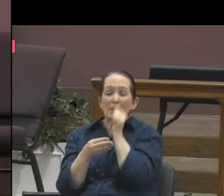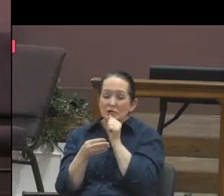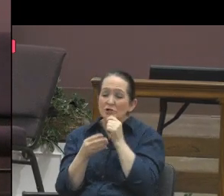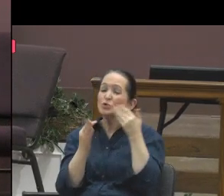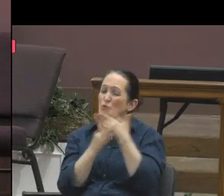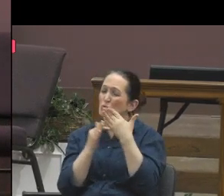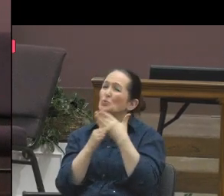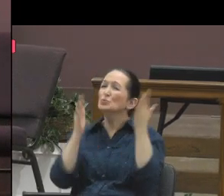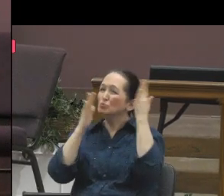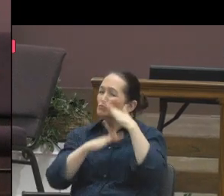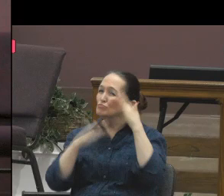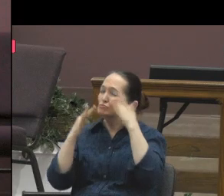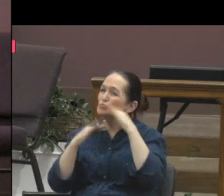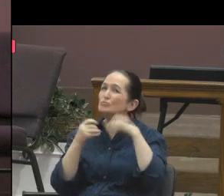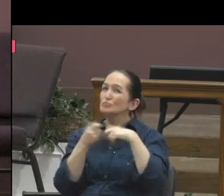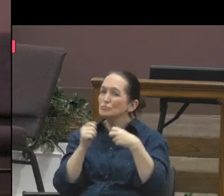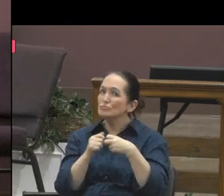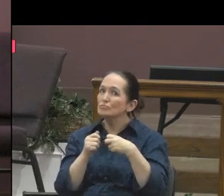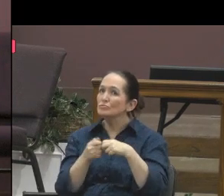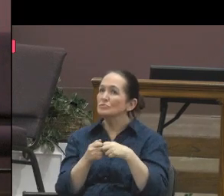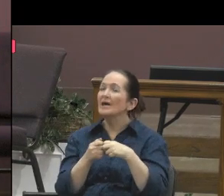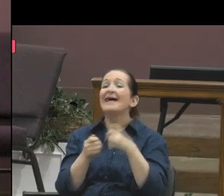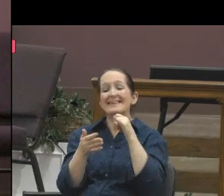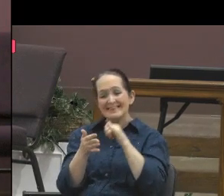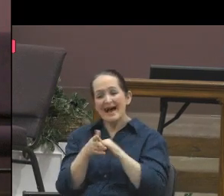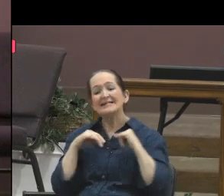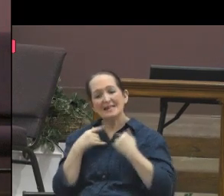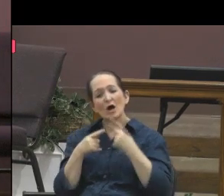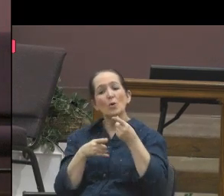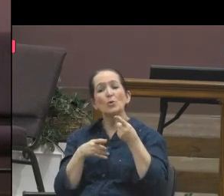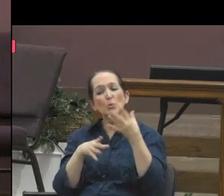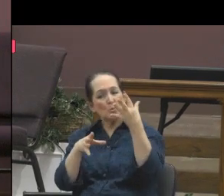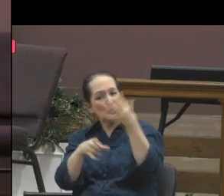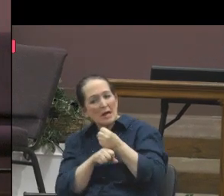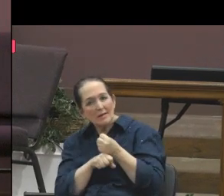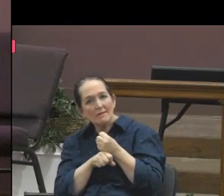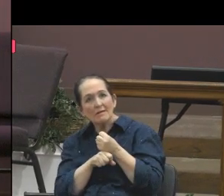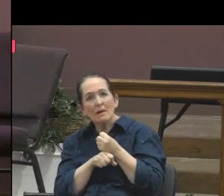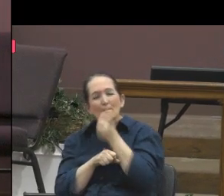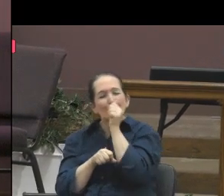and tribulations. That's how you gain patience.